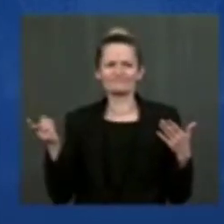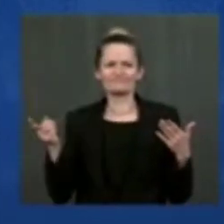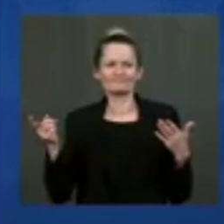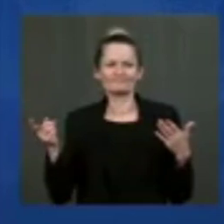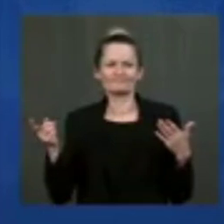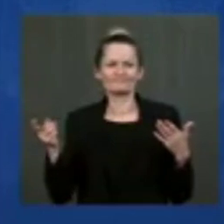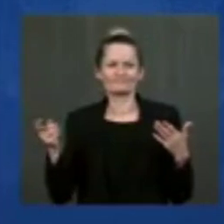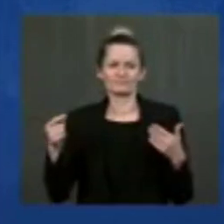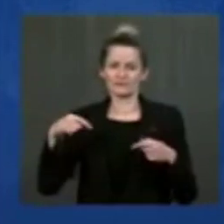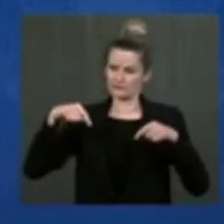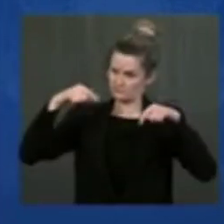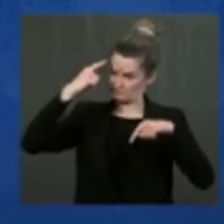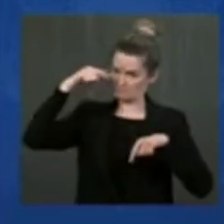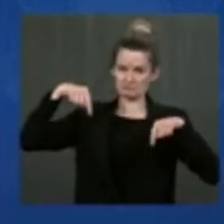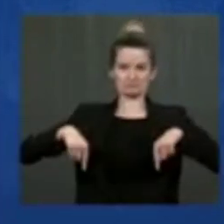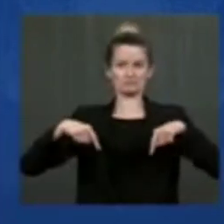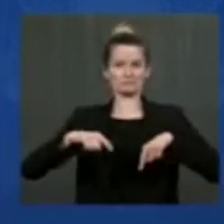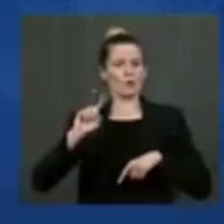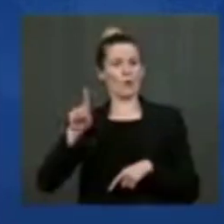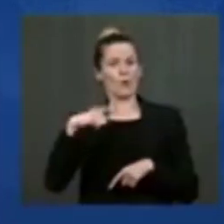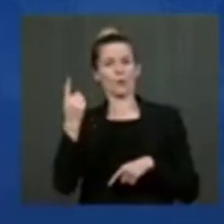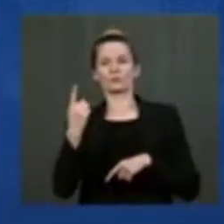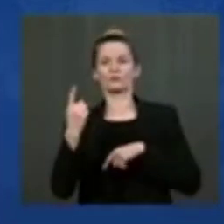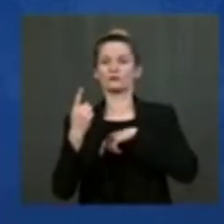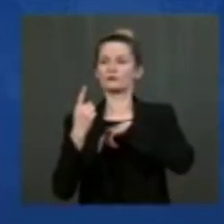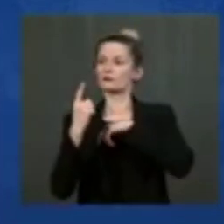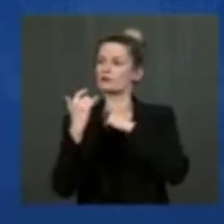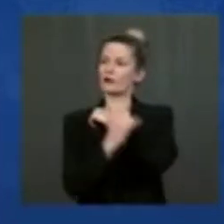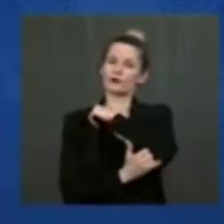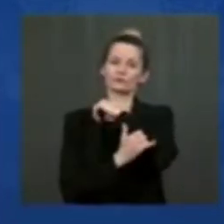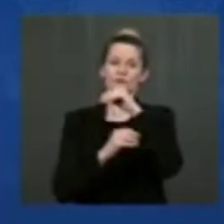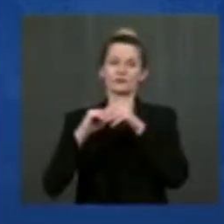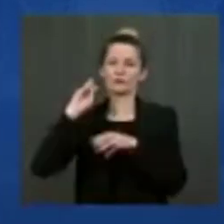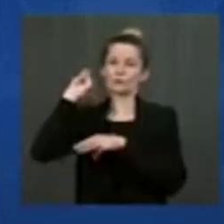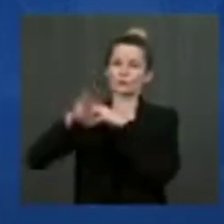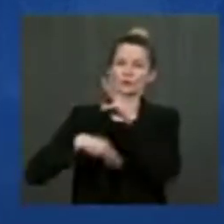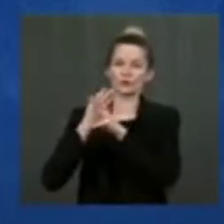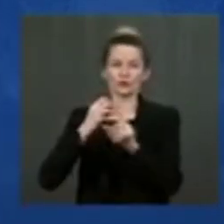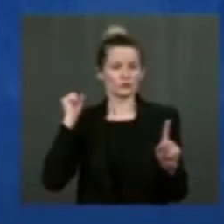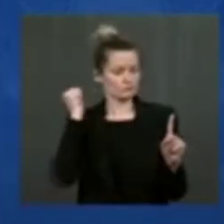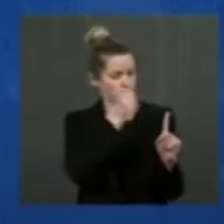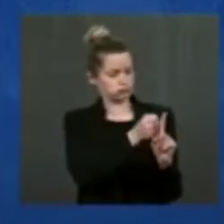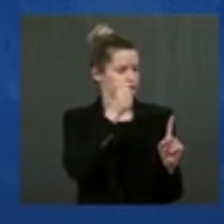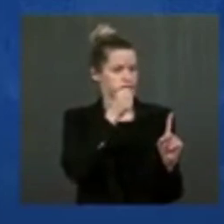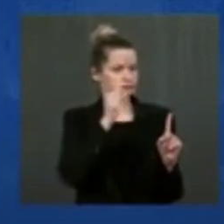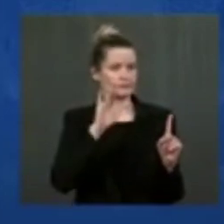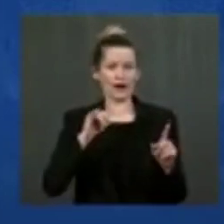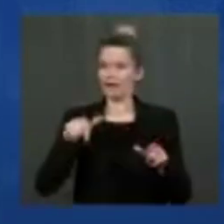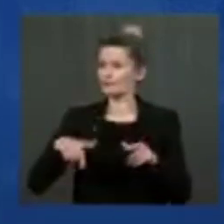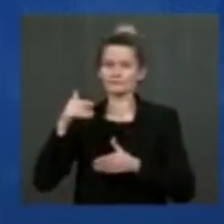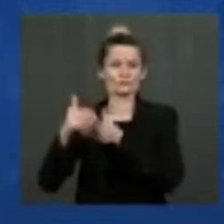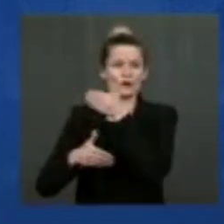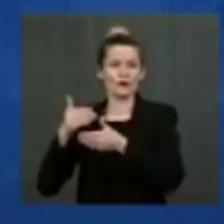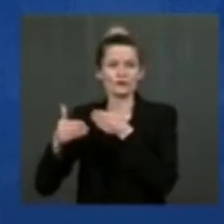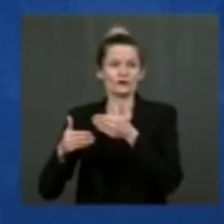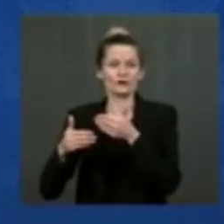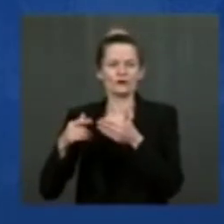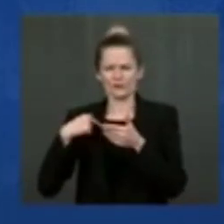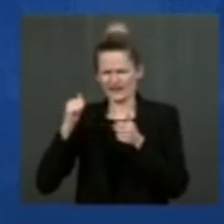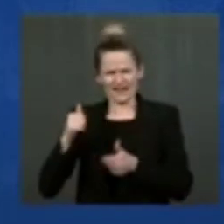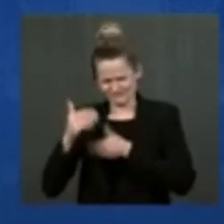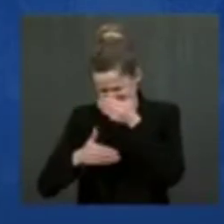when we come out of it, we're stronger than before we went in it. That's by building back better. We're going to build back